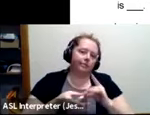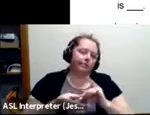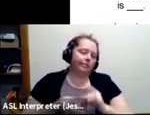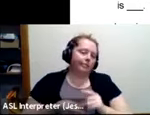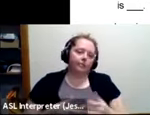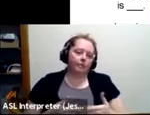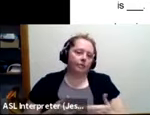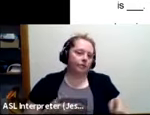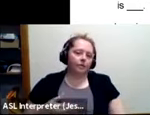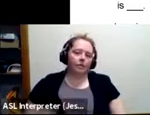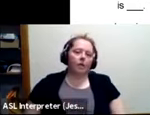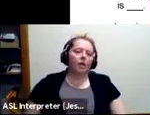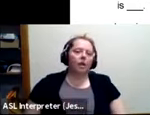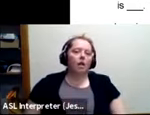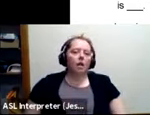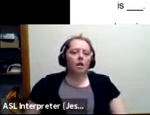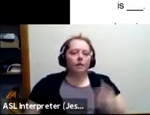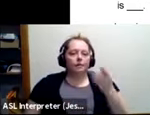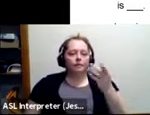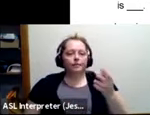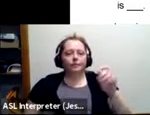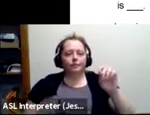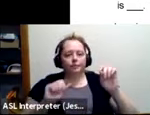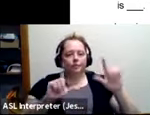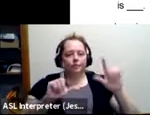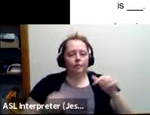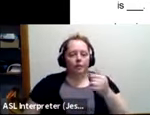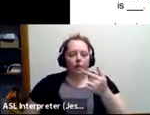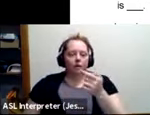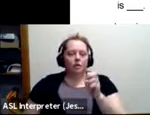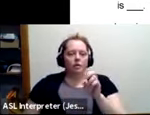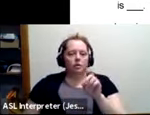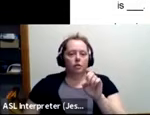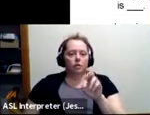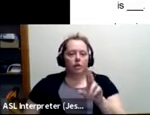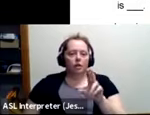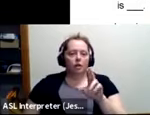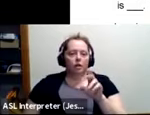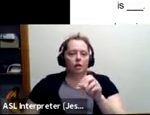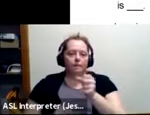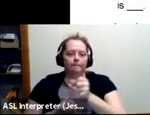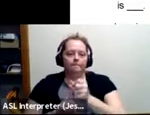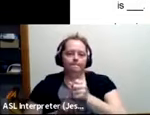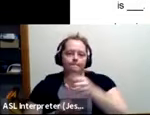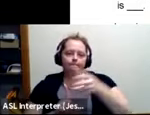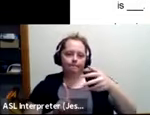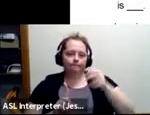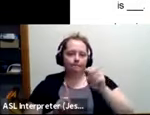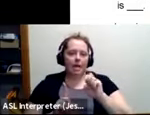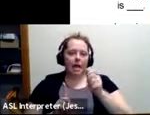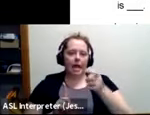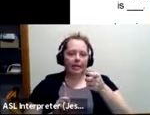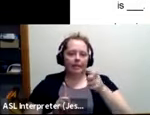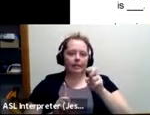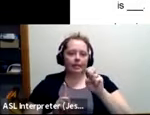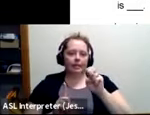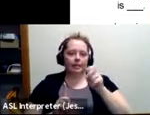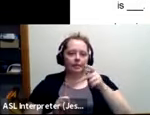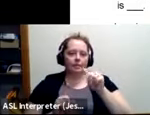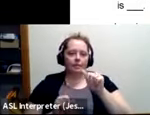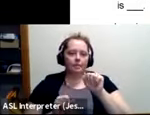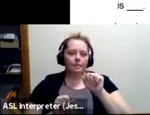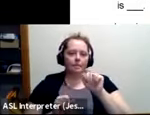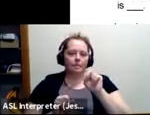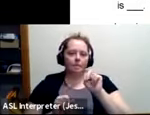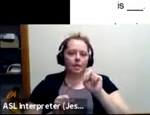These are a couple examples of gender expansive pronouns, and I'm just going to read one line, but you will get these after the program.